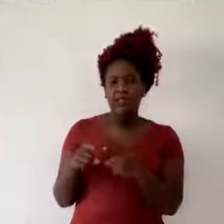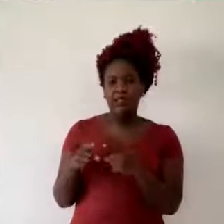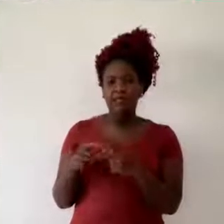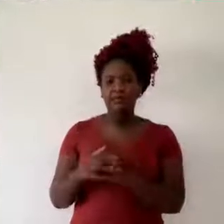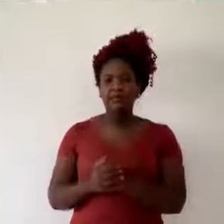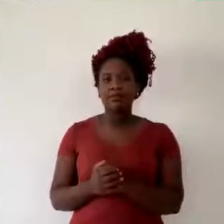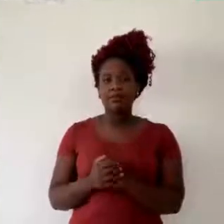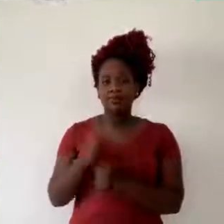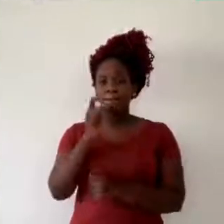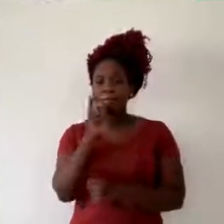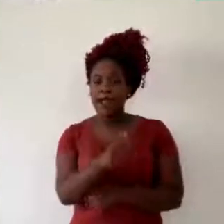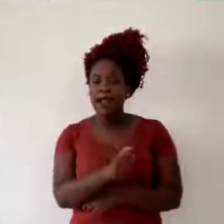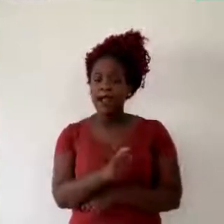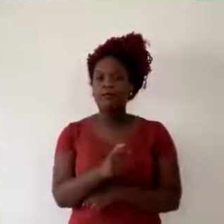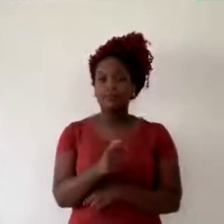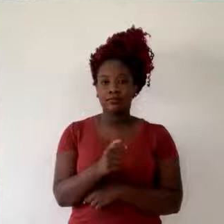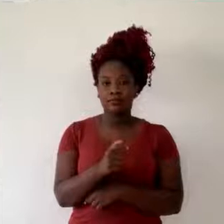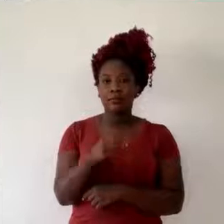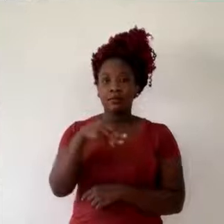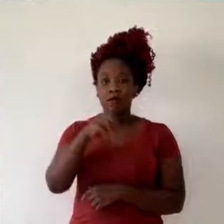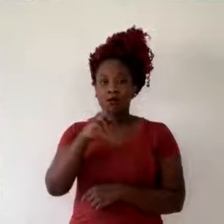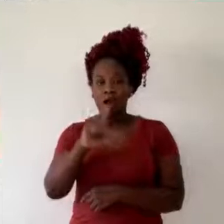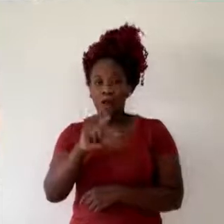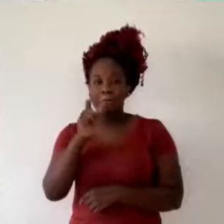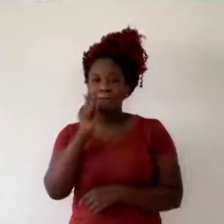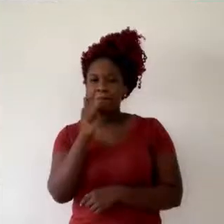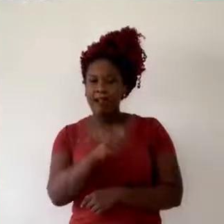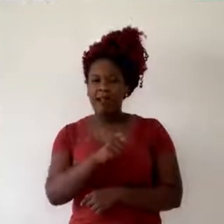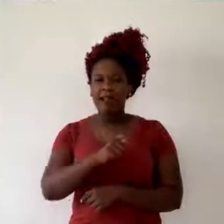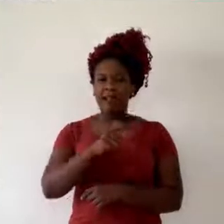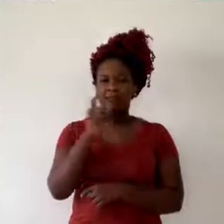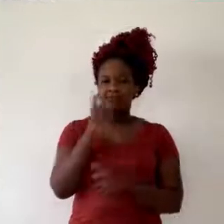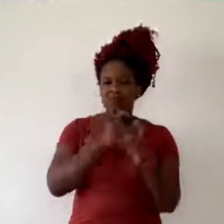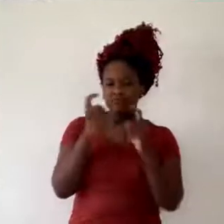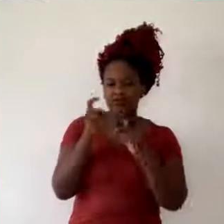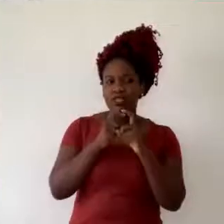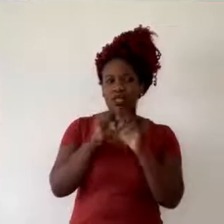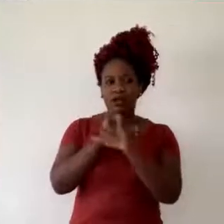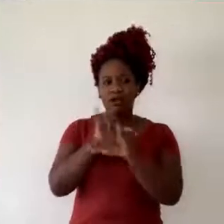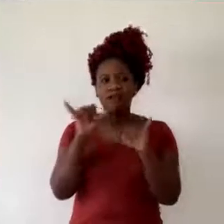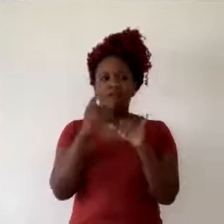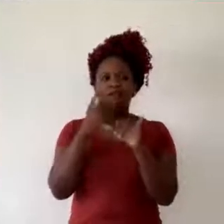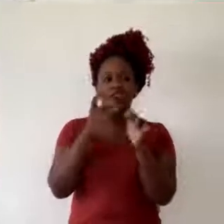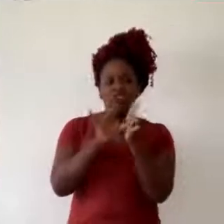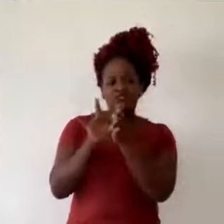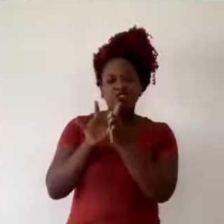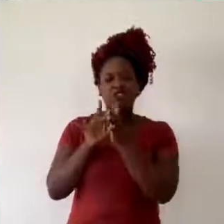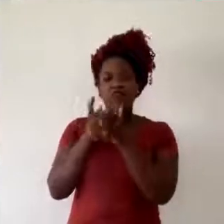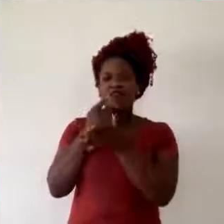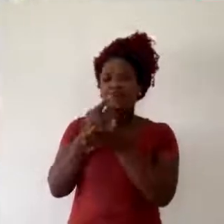threatened. Moral violence is the one in which you have defamation.